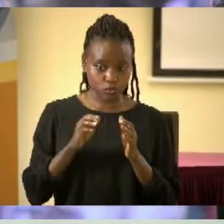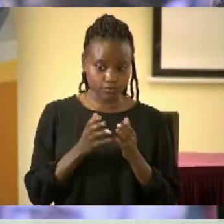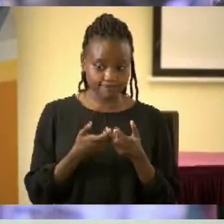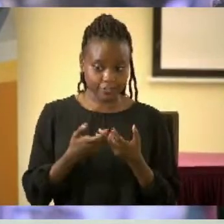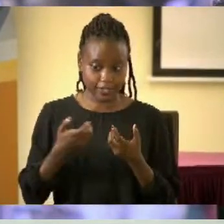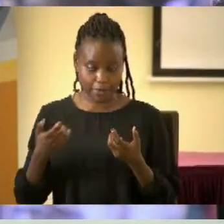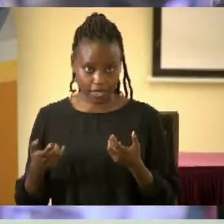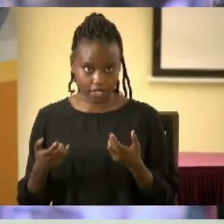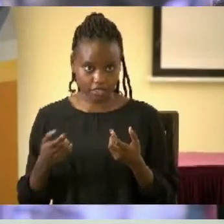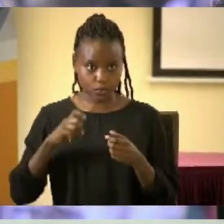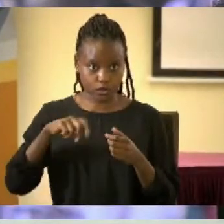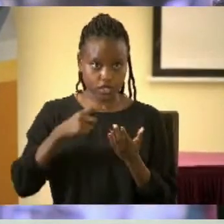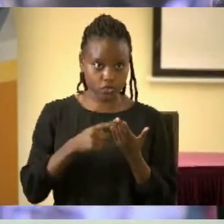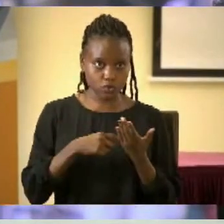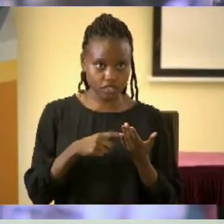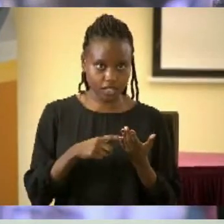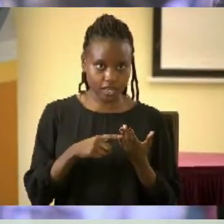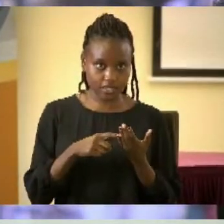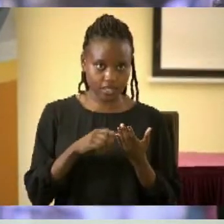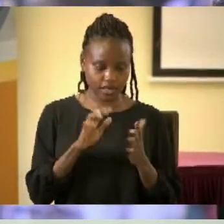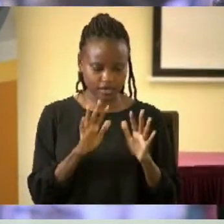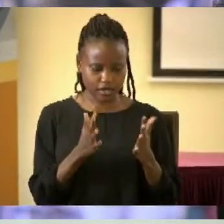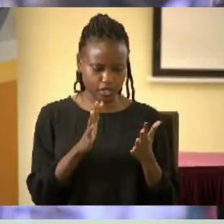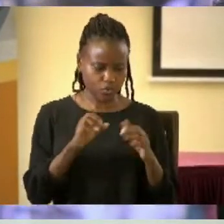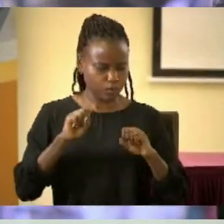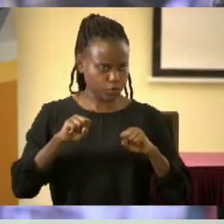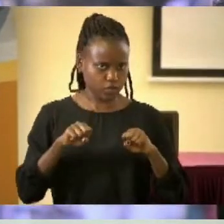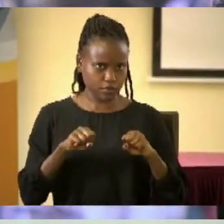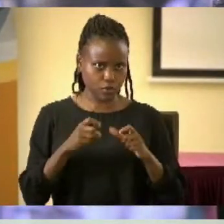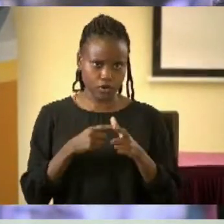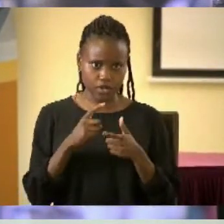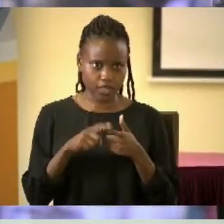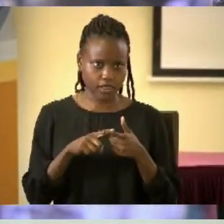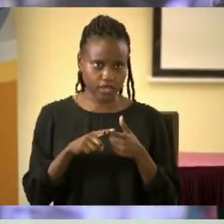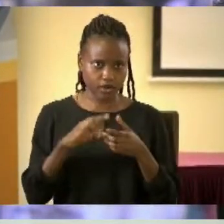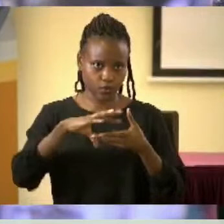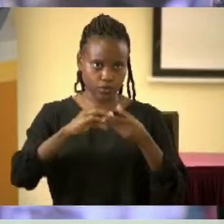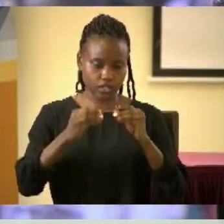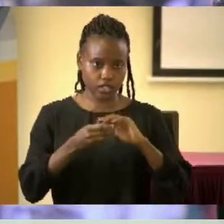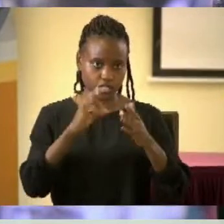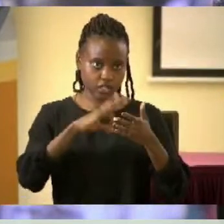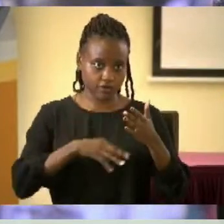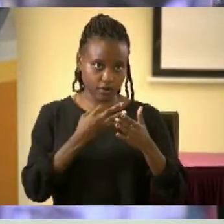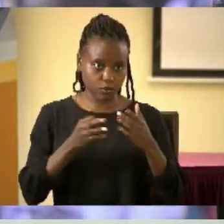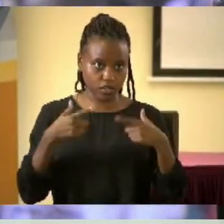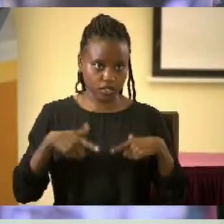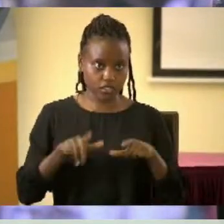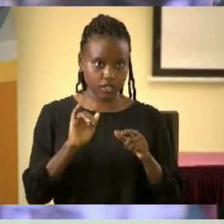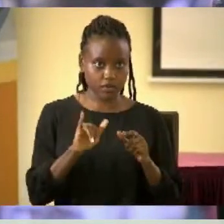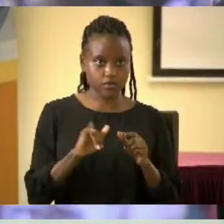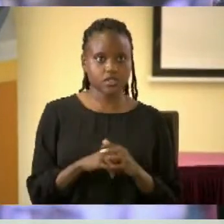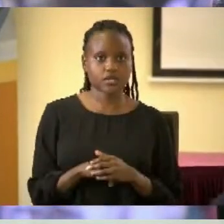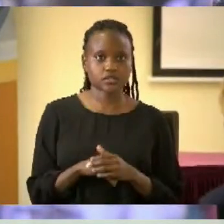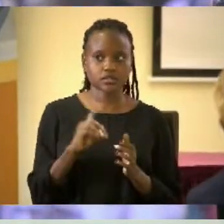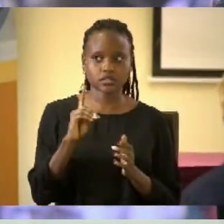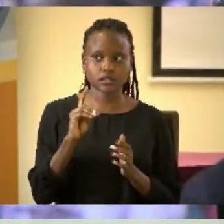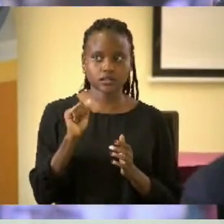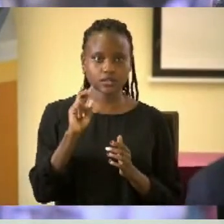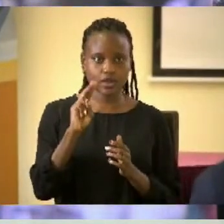discuss it, look at what is possible, and then create a framework that allows that. Dan